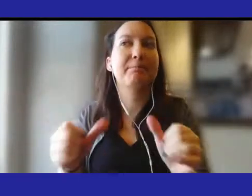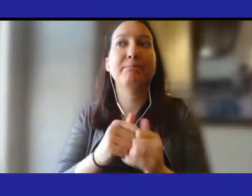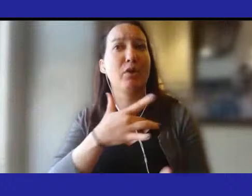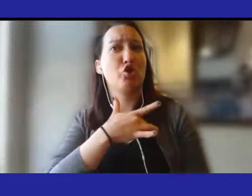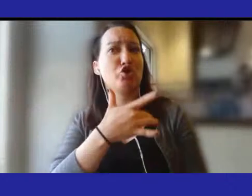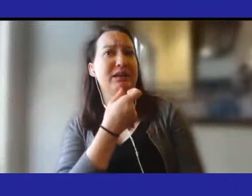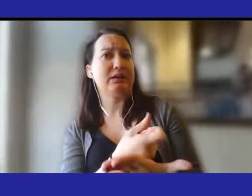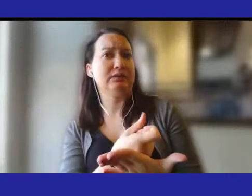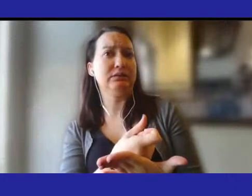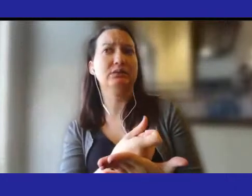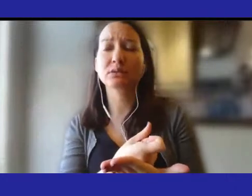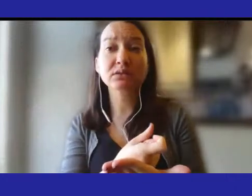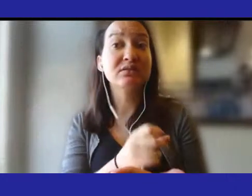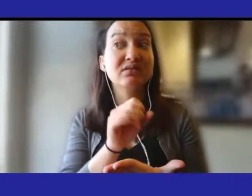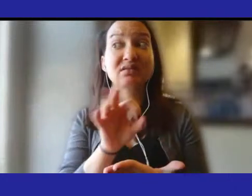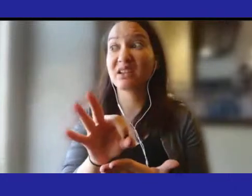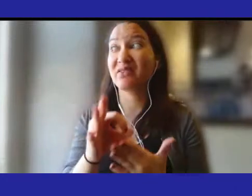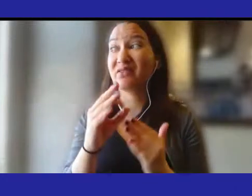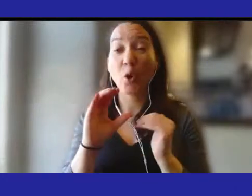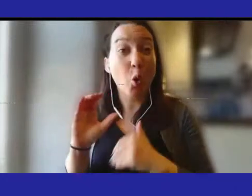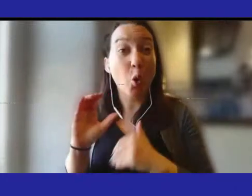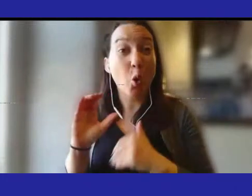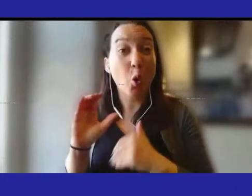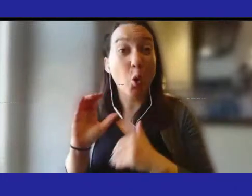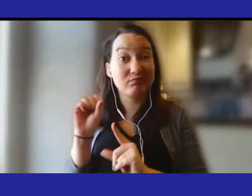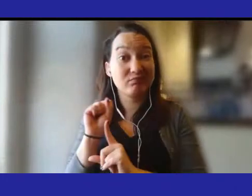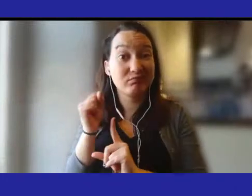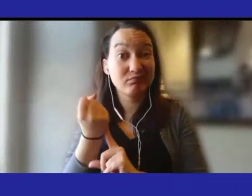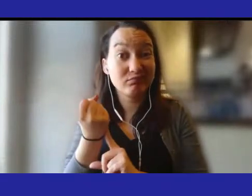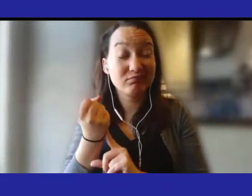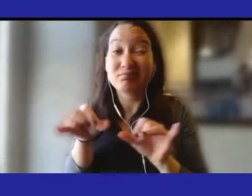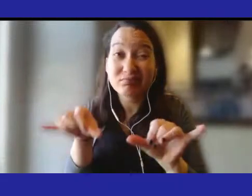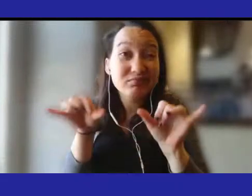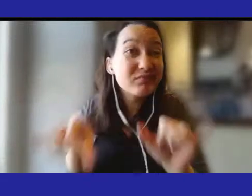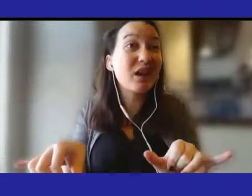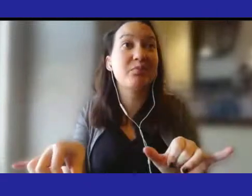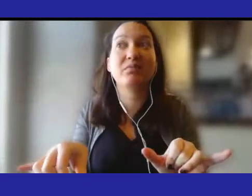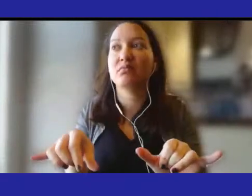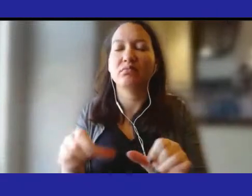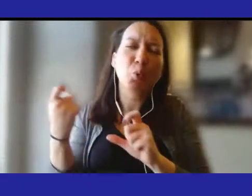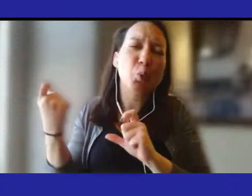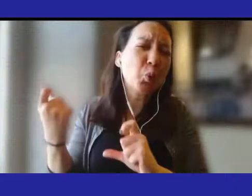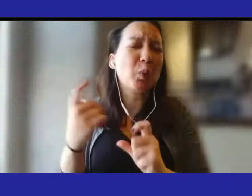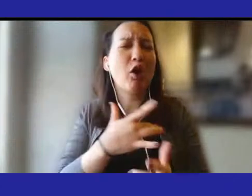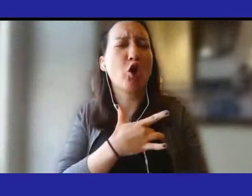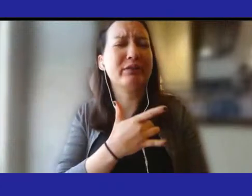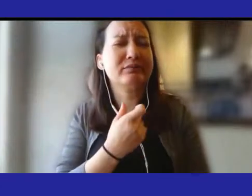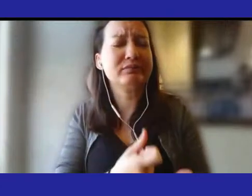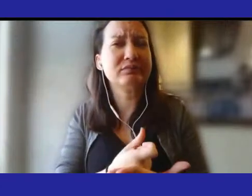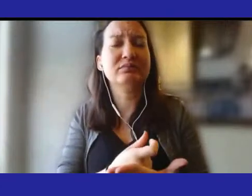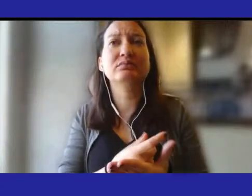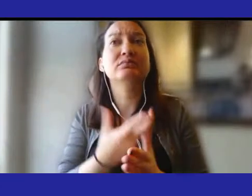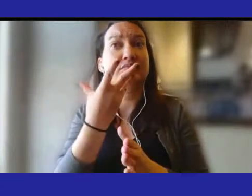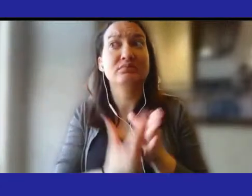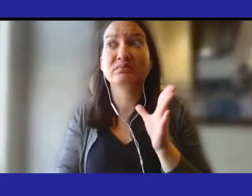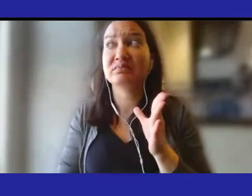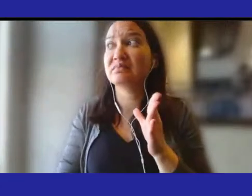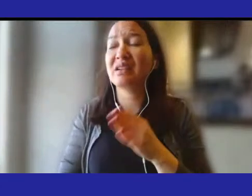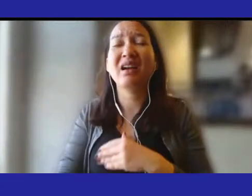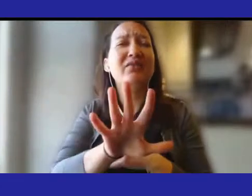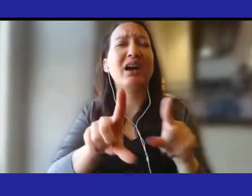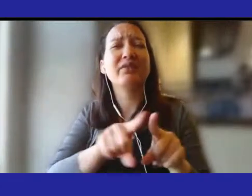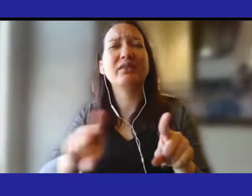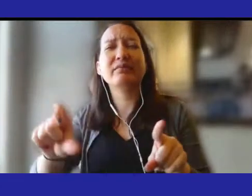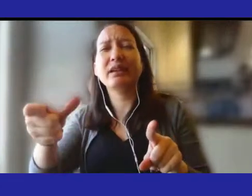you have an overdose situation, it's the same as having a major heart attack. Your mortality is 5 to 10%